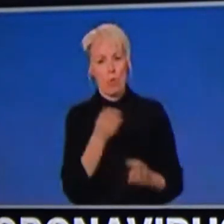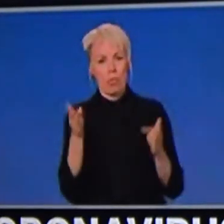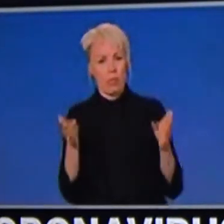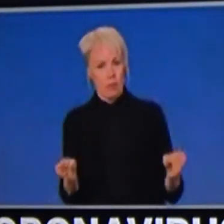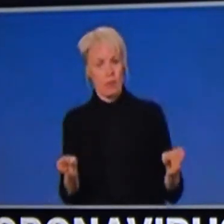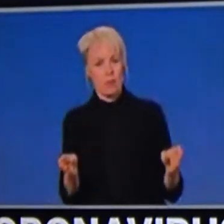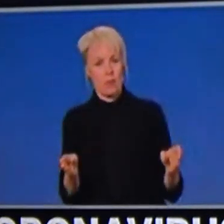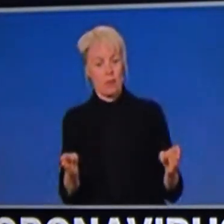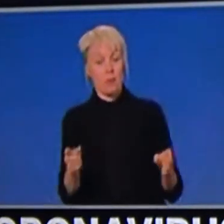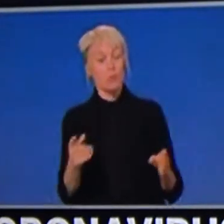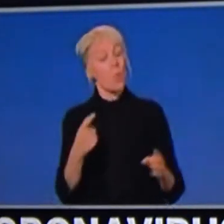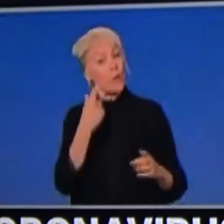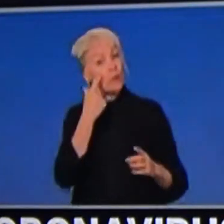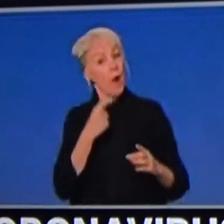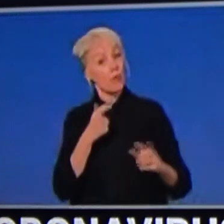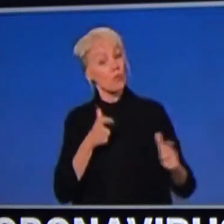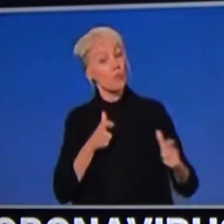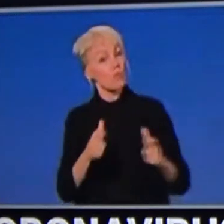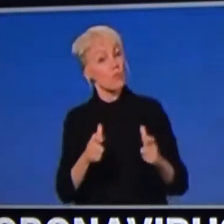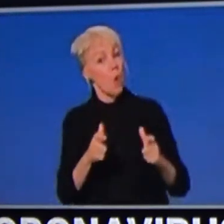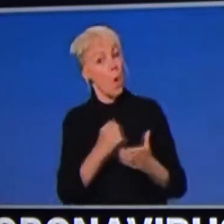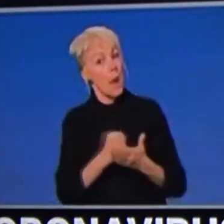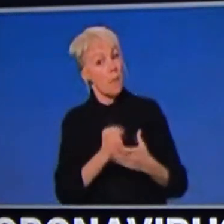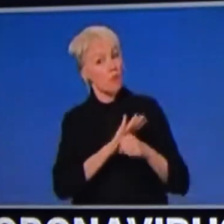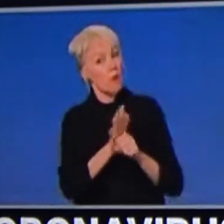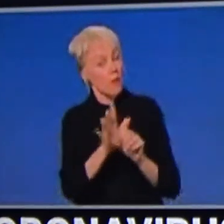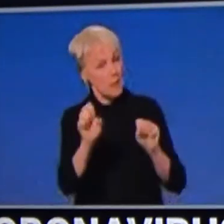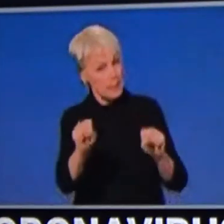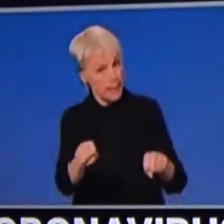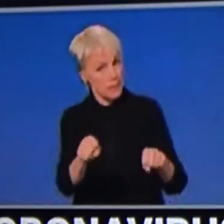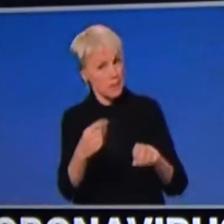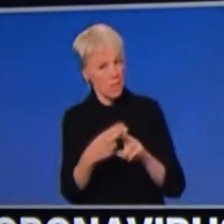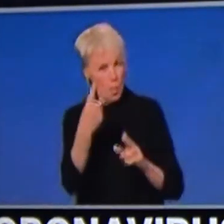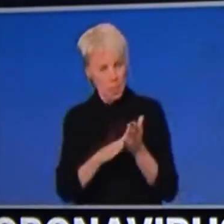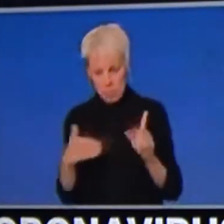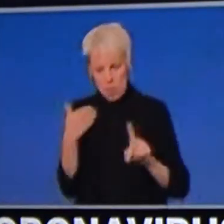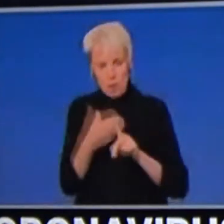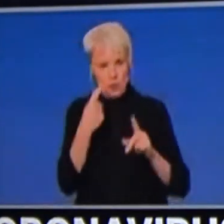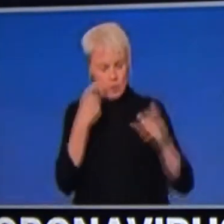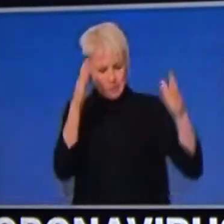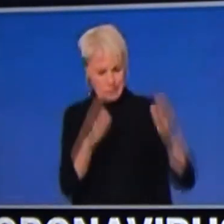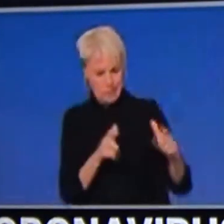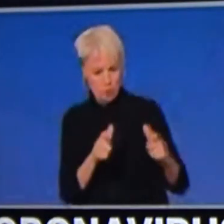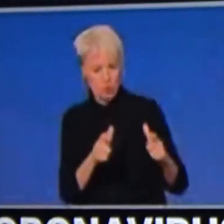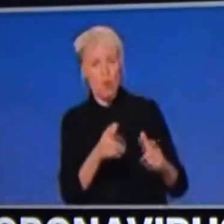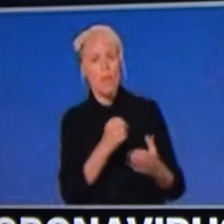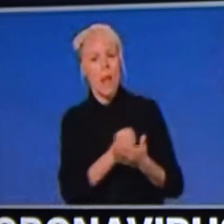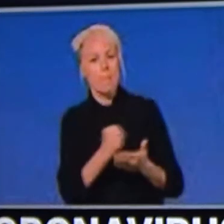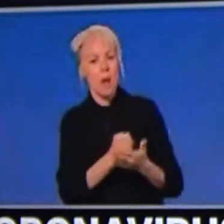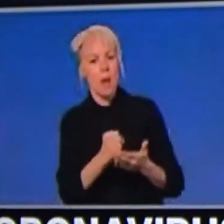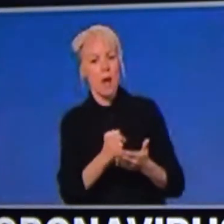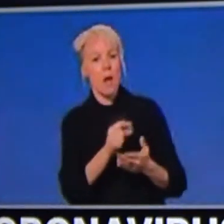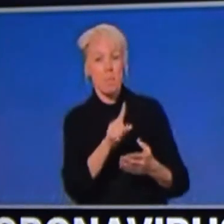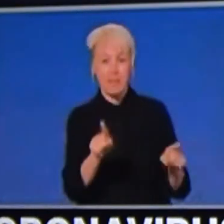which we've been following, that's basically what we've been following now for about a month. I think that has sat well within the groove